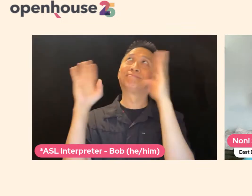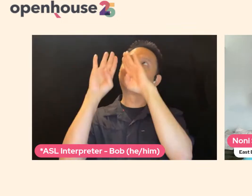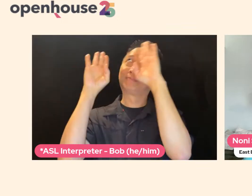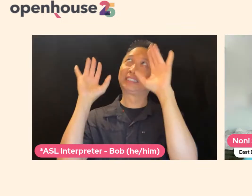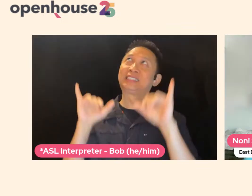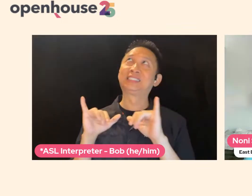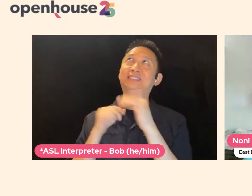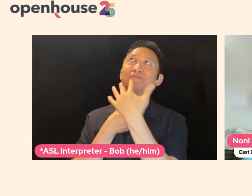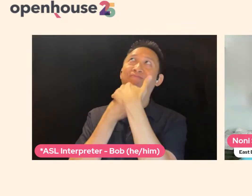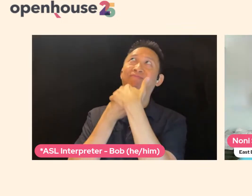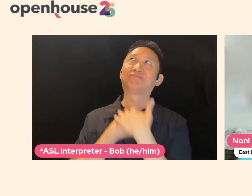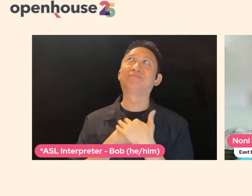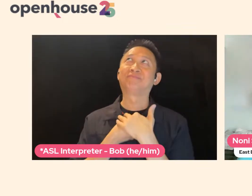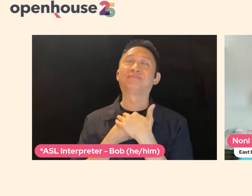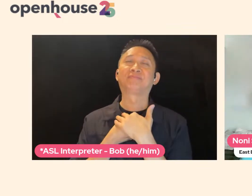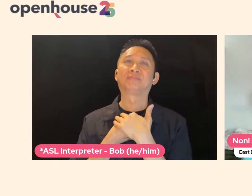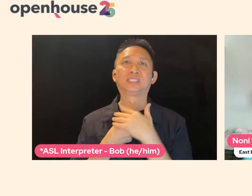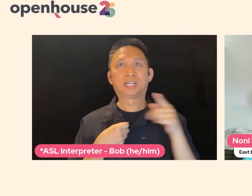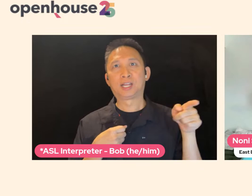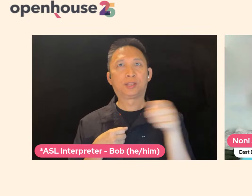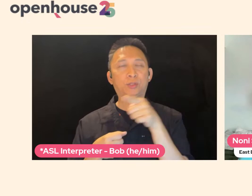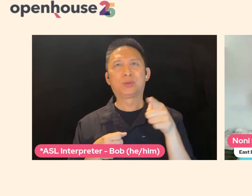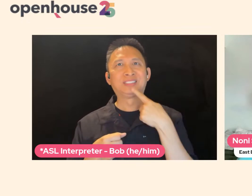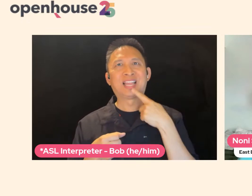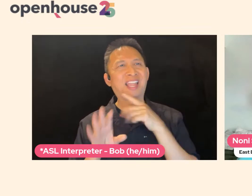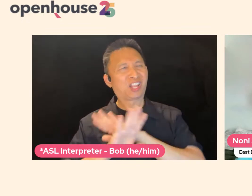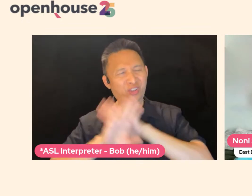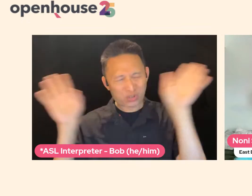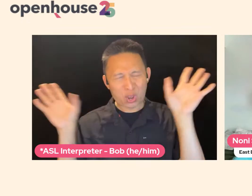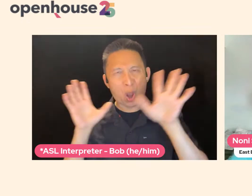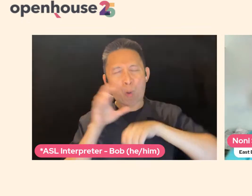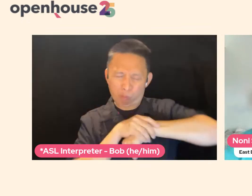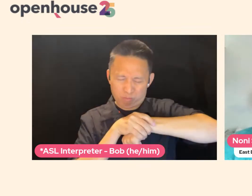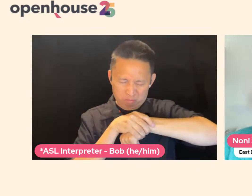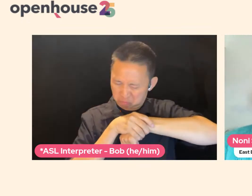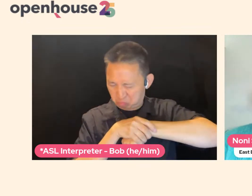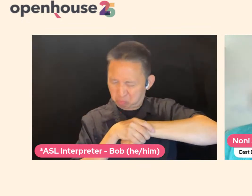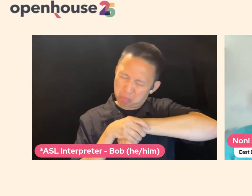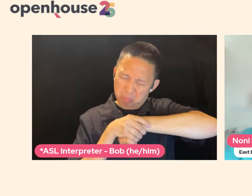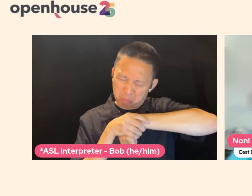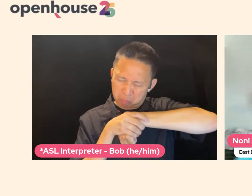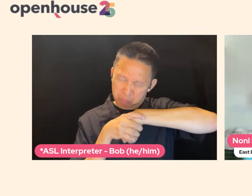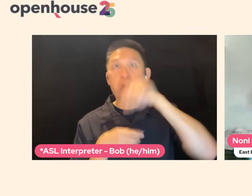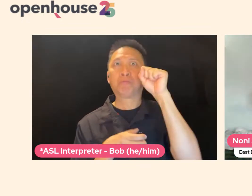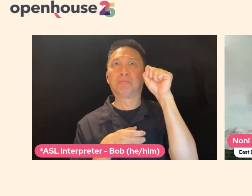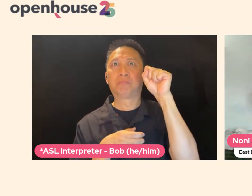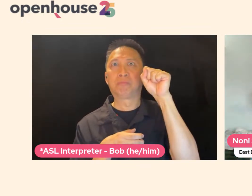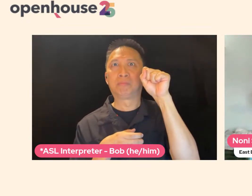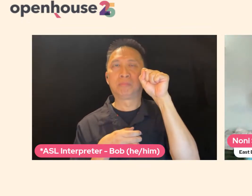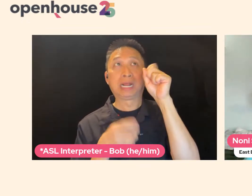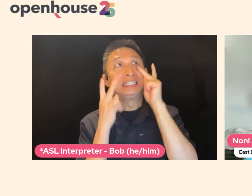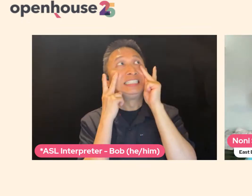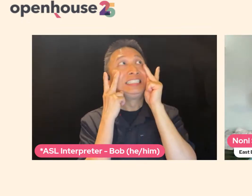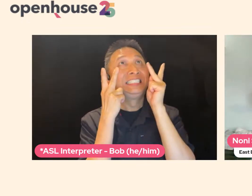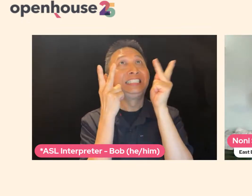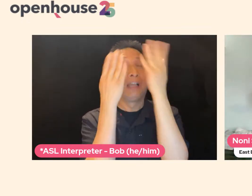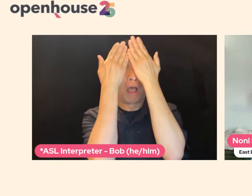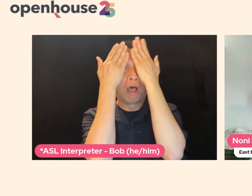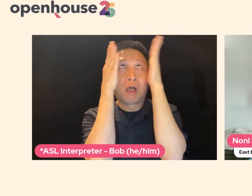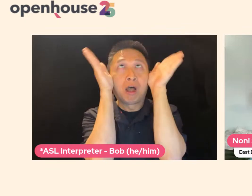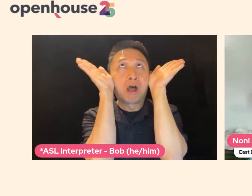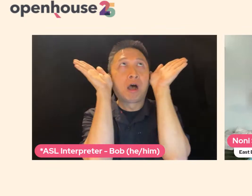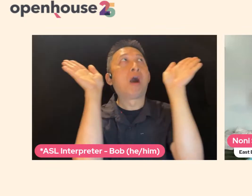bringing your head out of the dirt hole that we've been stuck in, and just considering that there's possibility for just